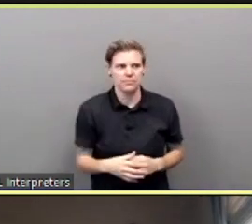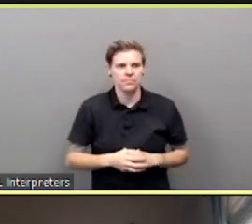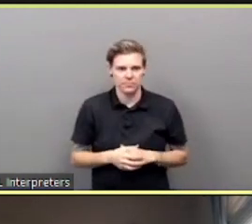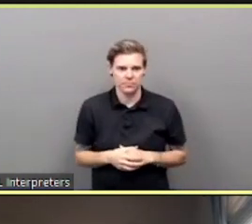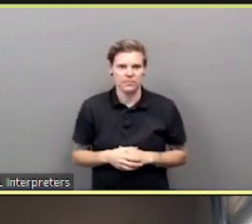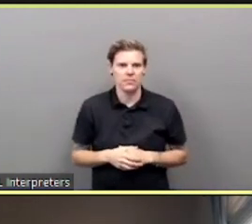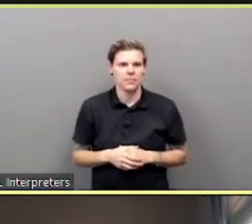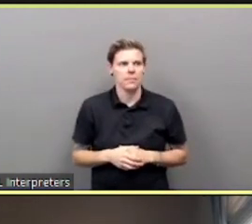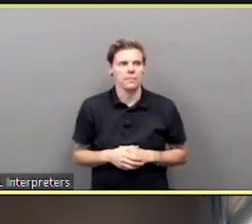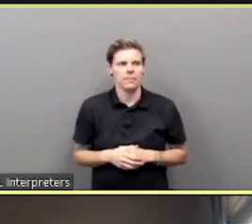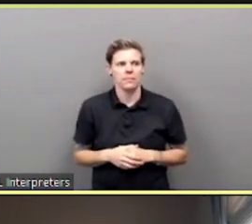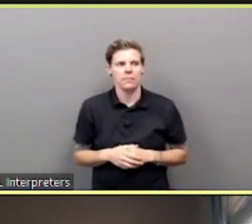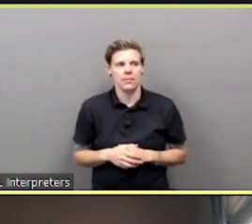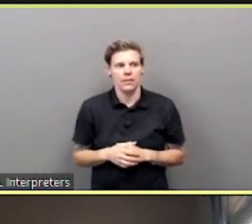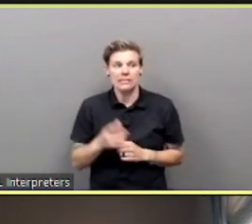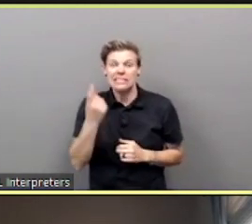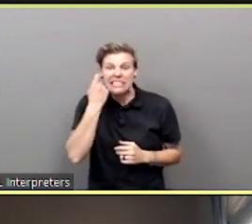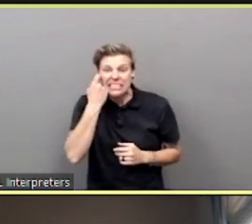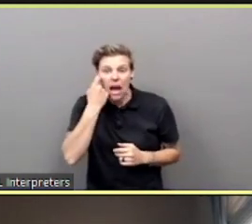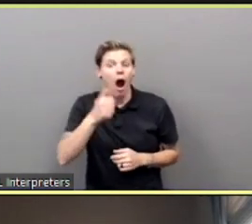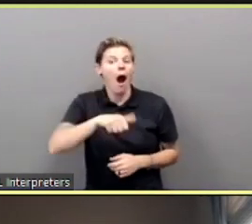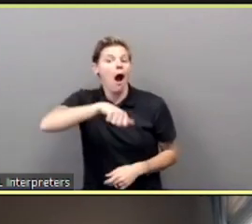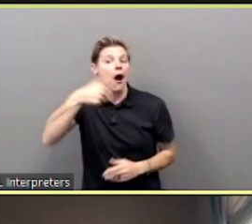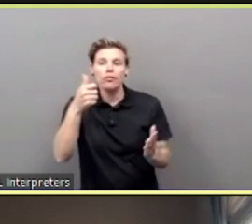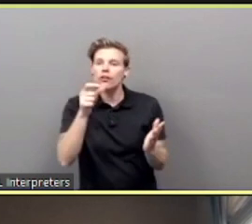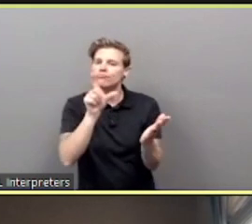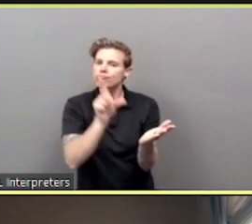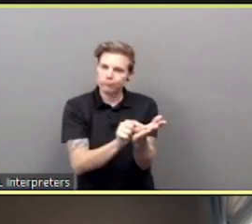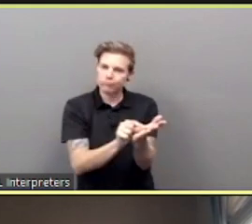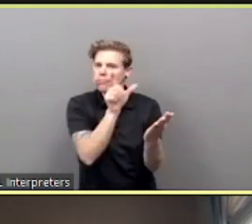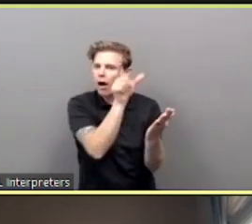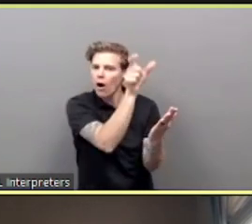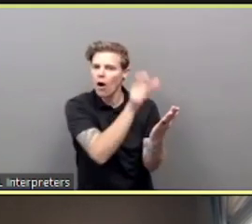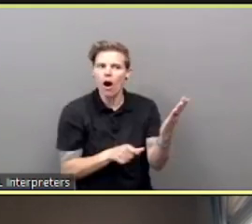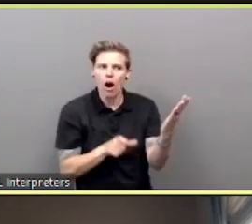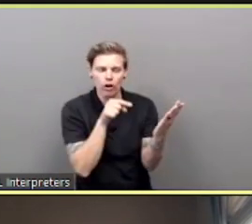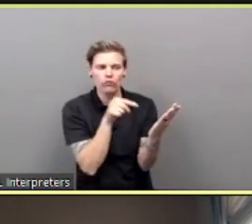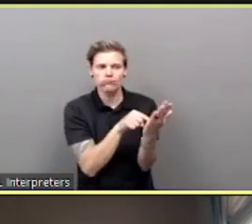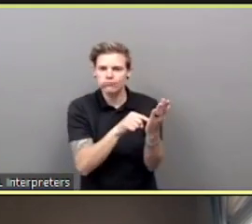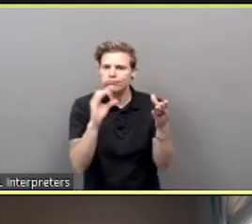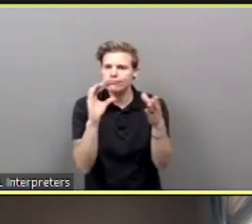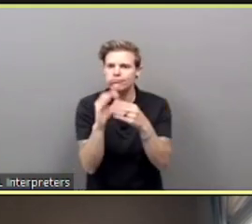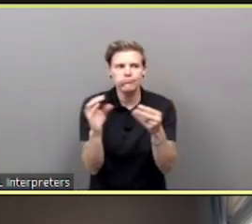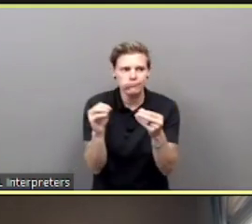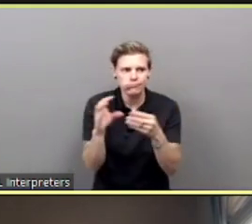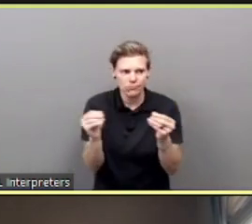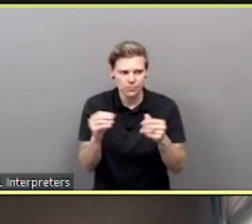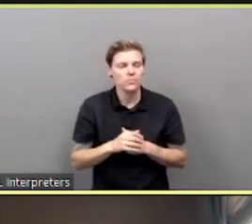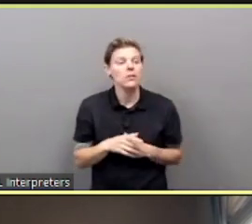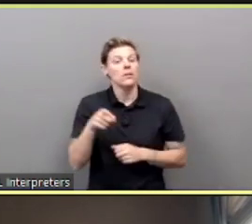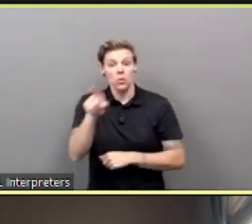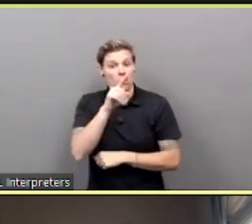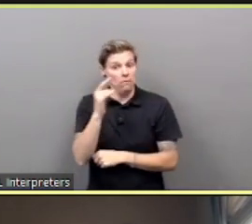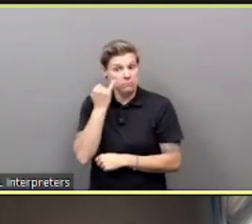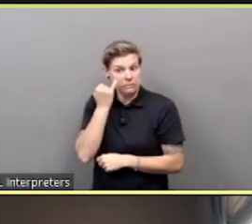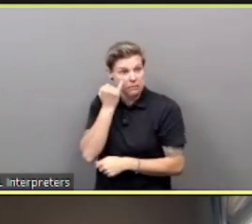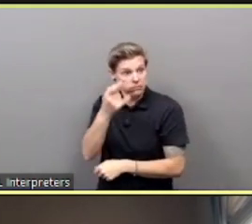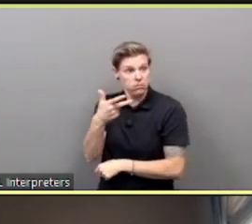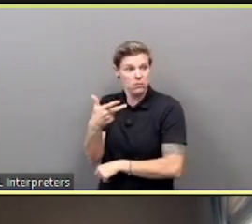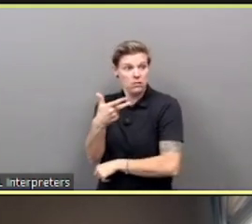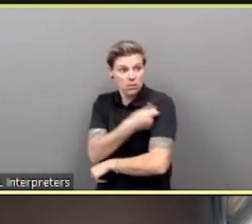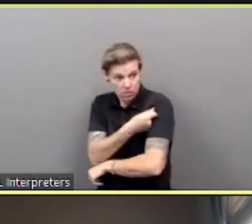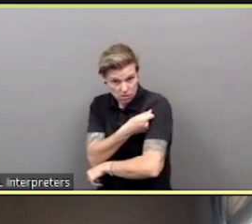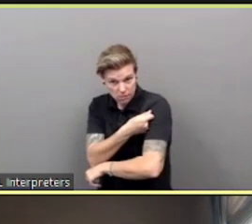recent article that came out as well that vaccinations can actually decrease post-COVID-19